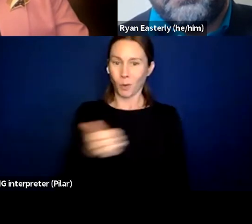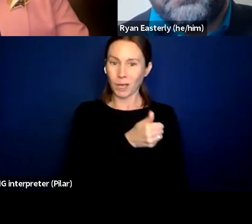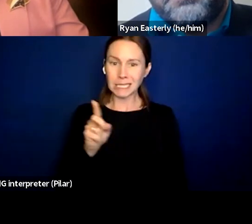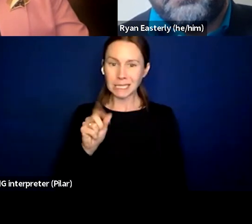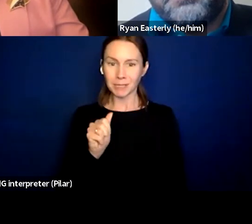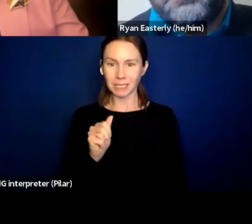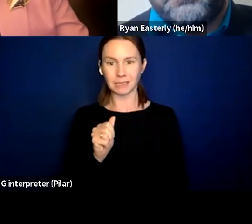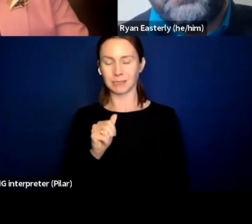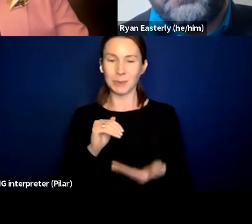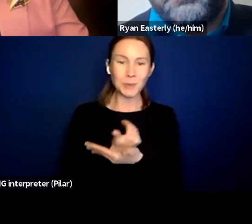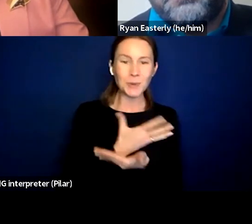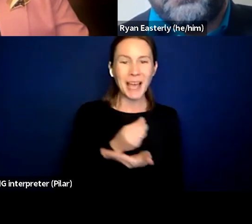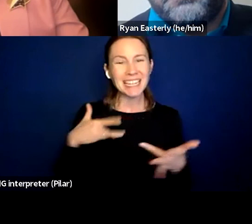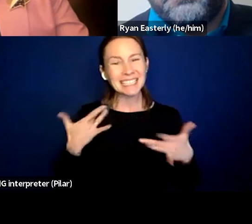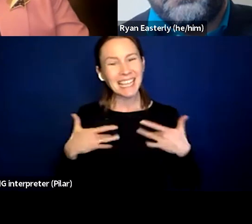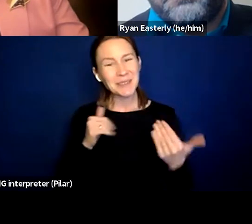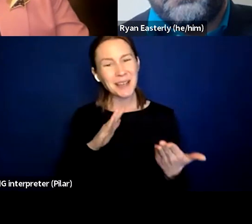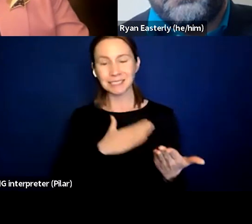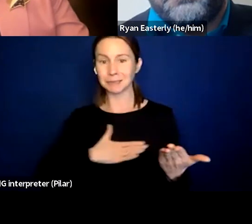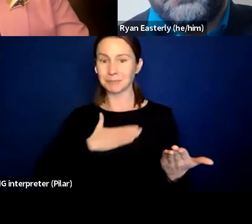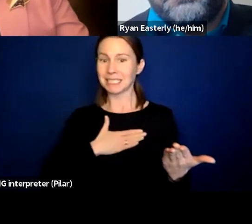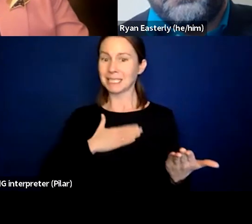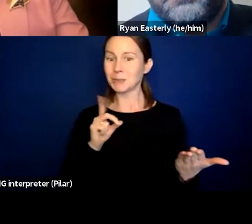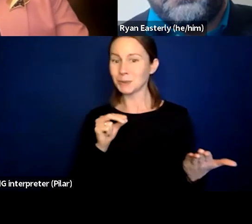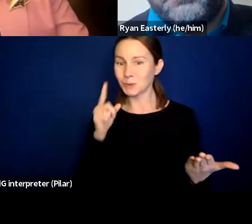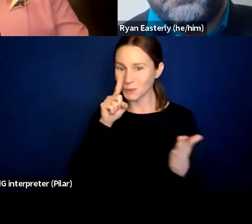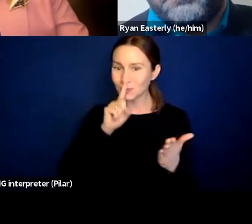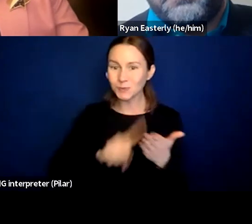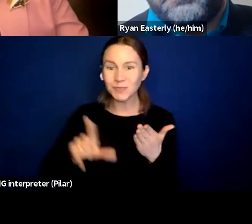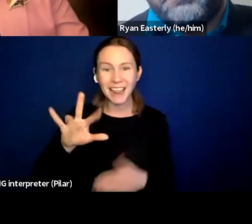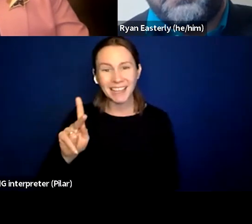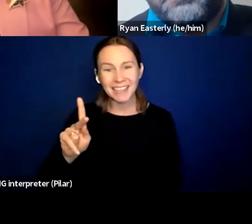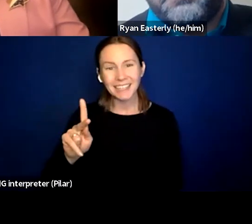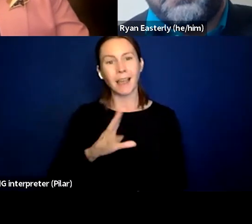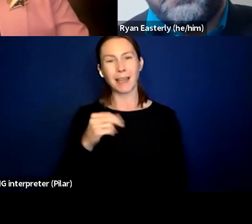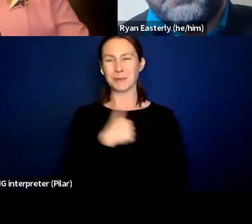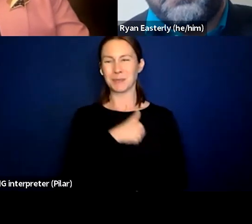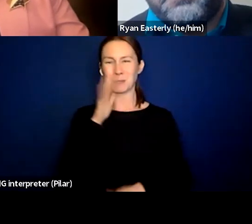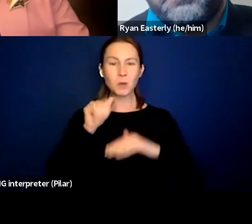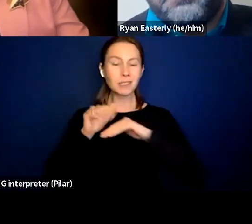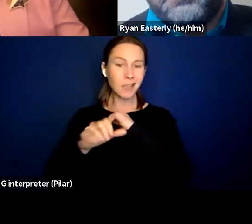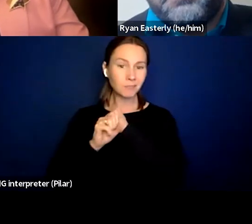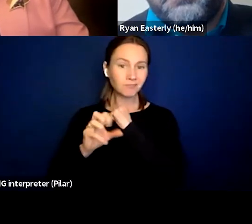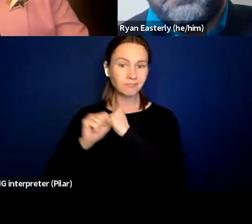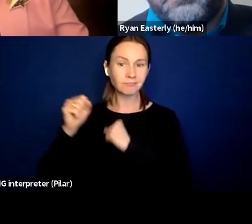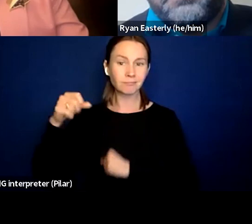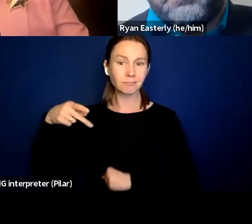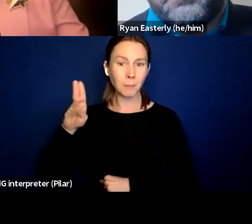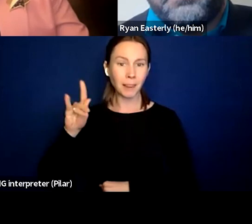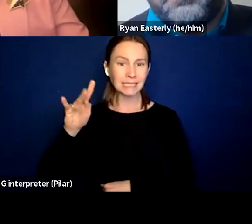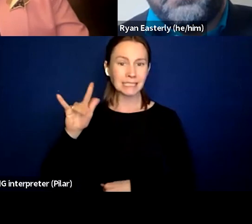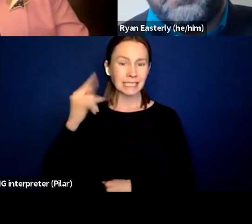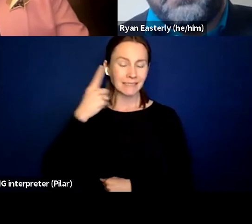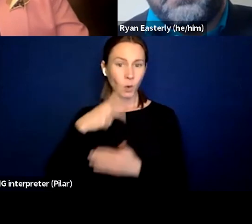and exciting ways. Please do so. Also, when we send out publicity for the program in